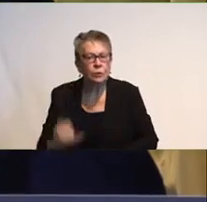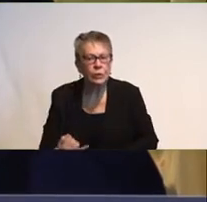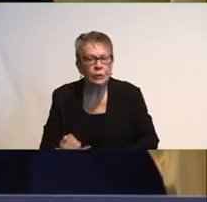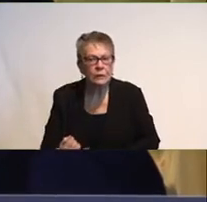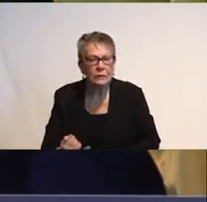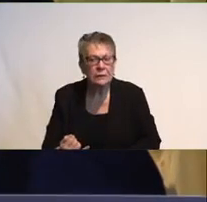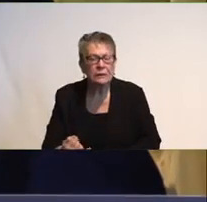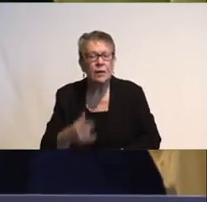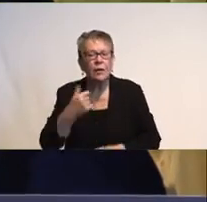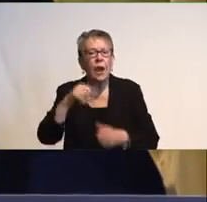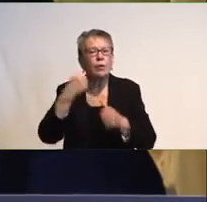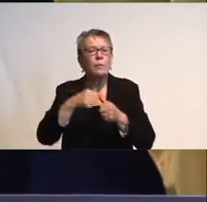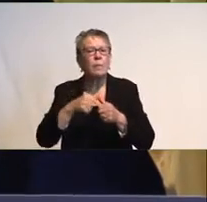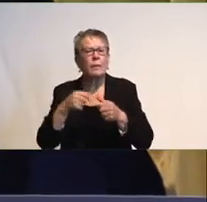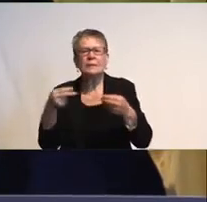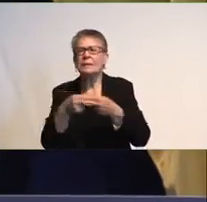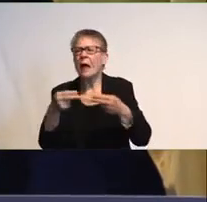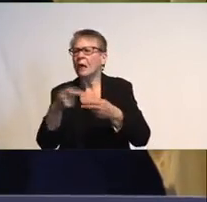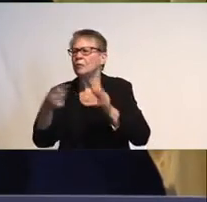think it's /freetest.